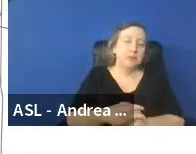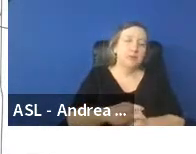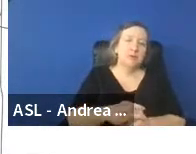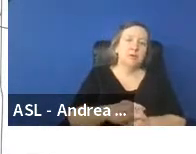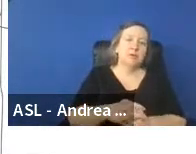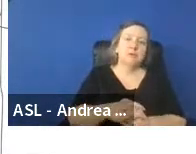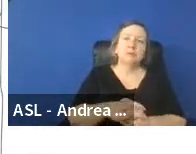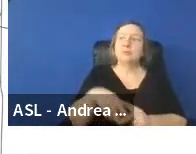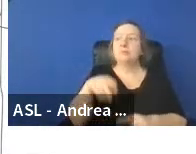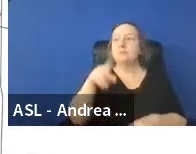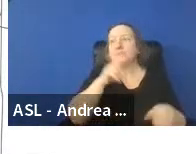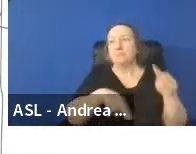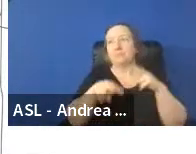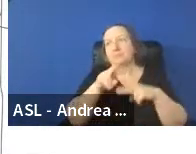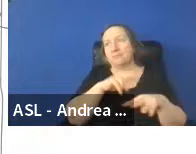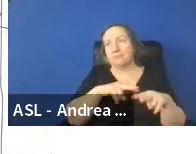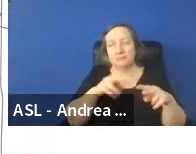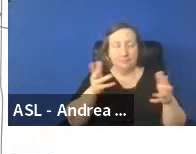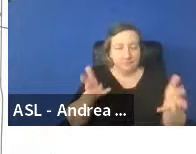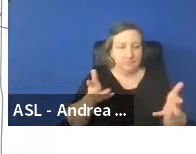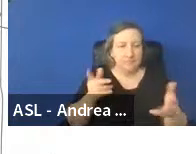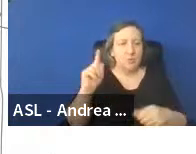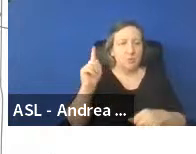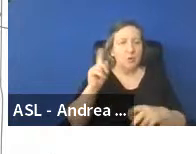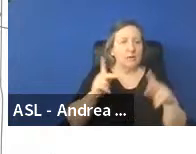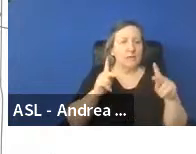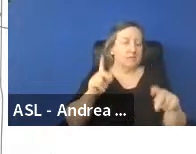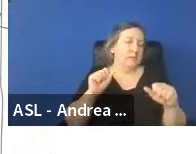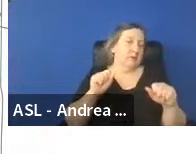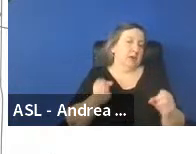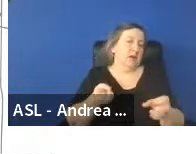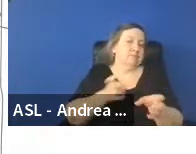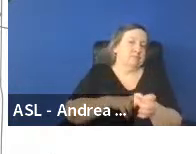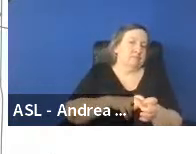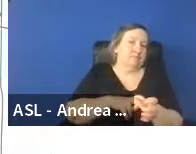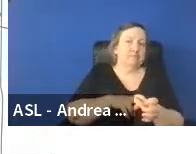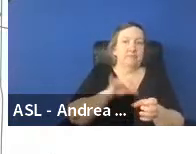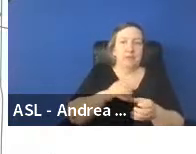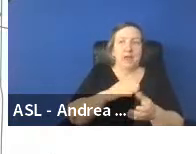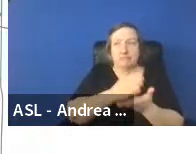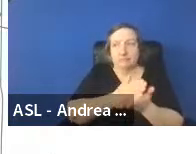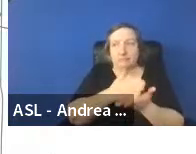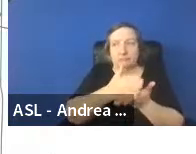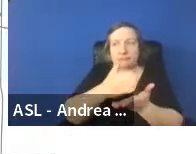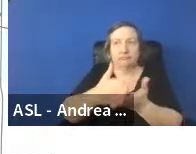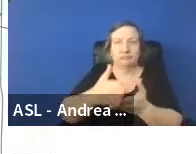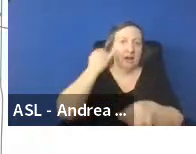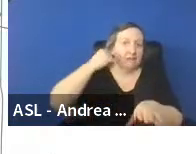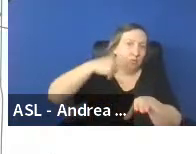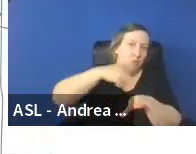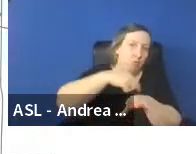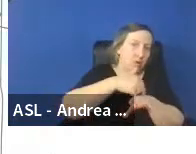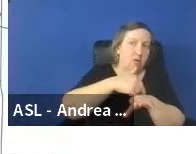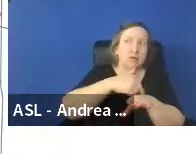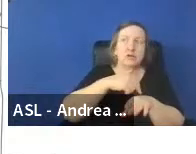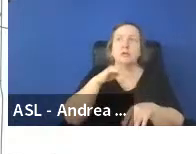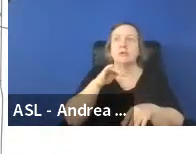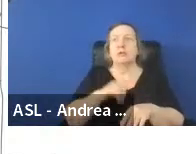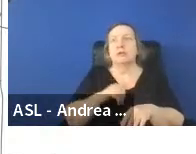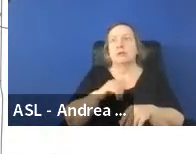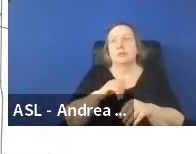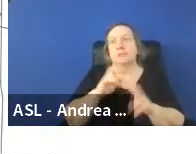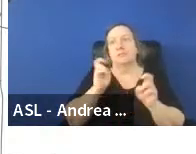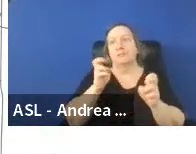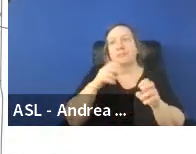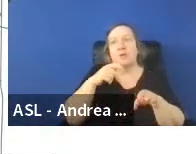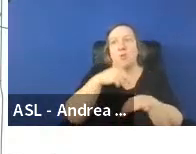So looking at the where people can access these stops via walking, we used walk sheds. And what this